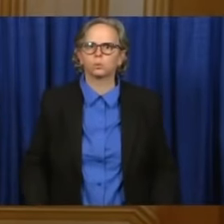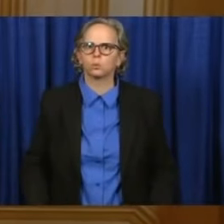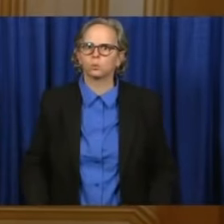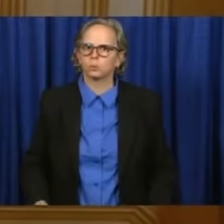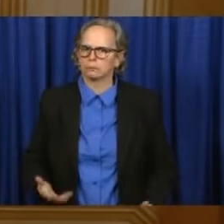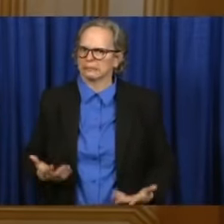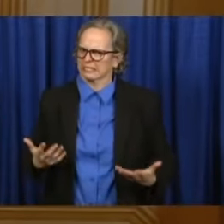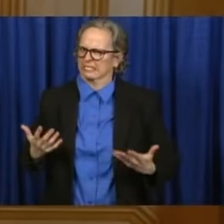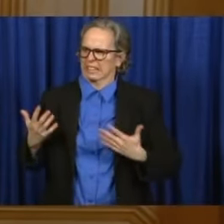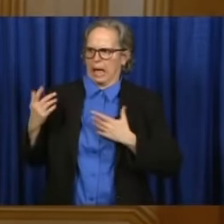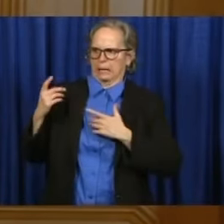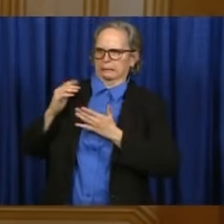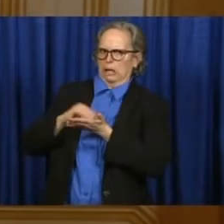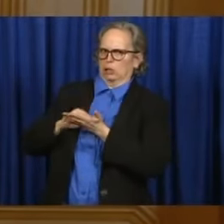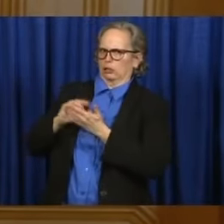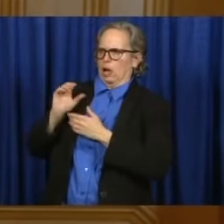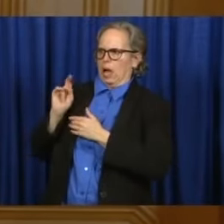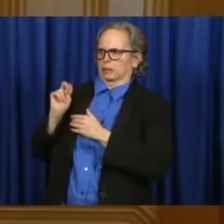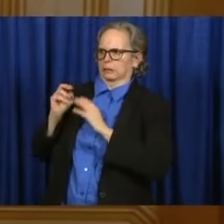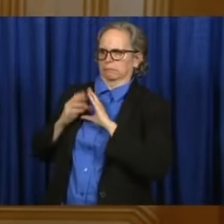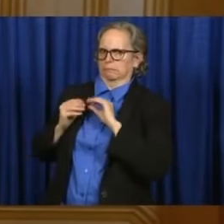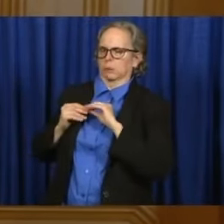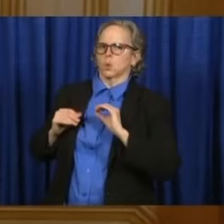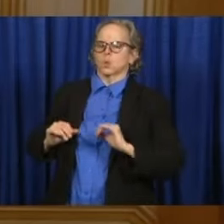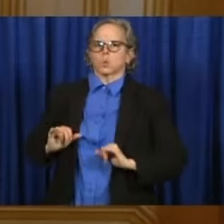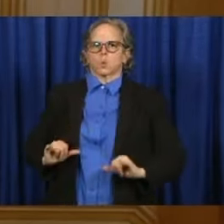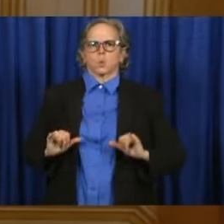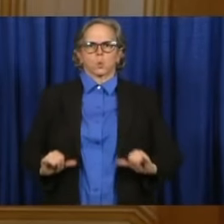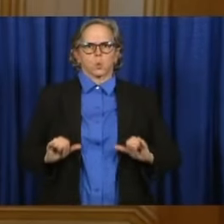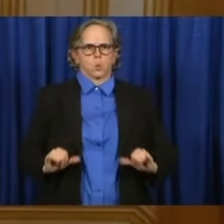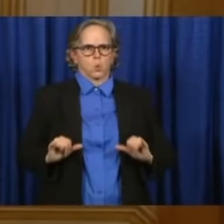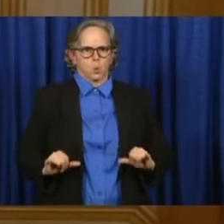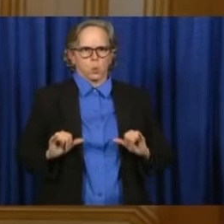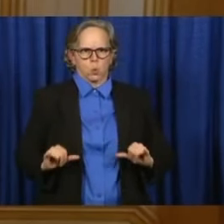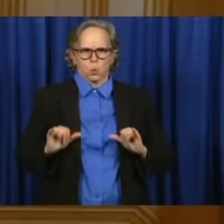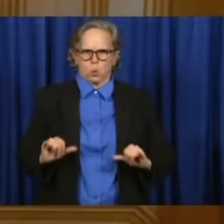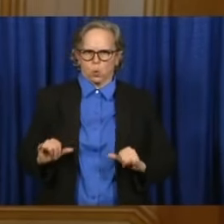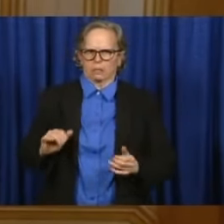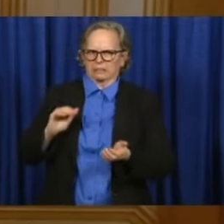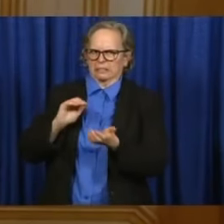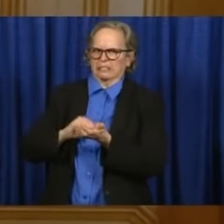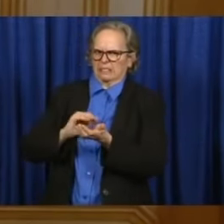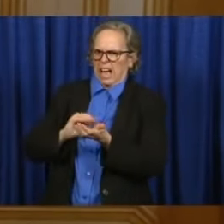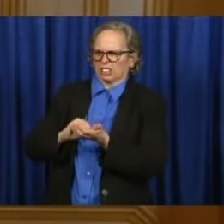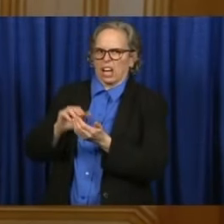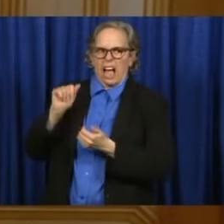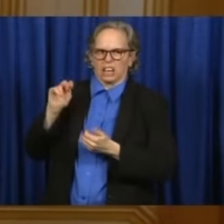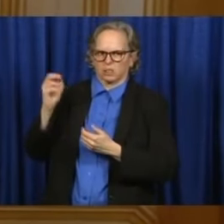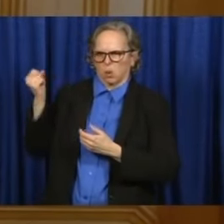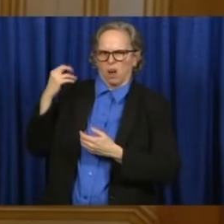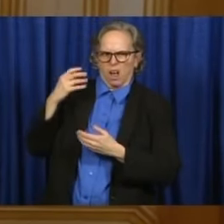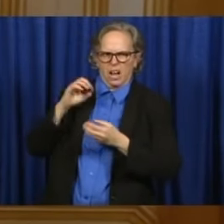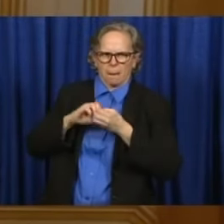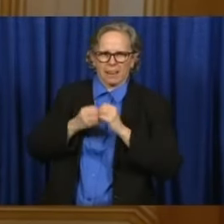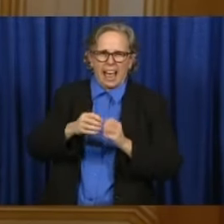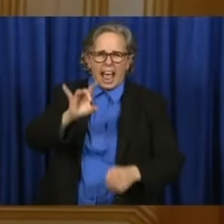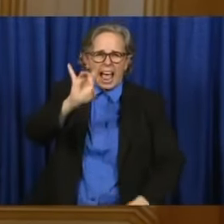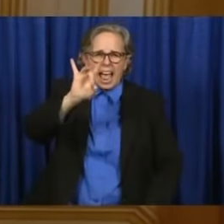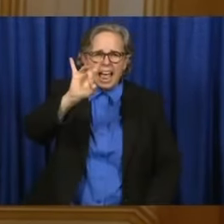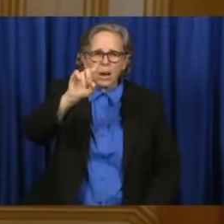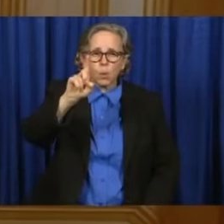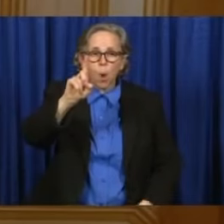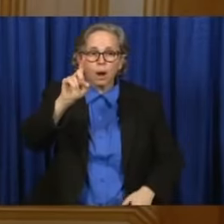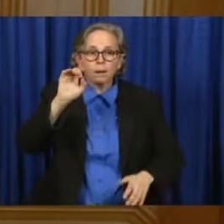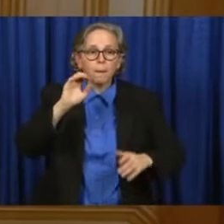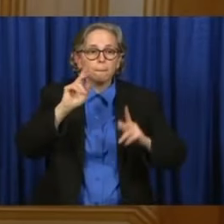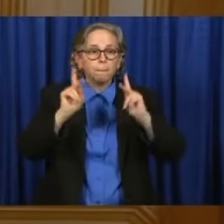We've had, and you'll hear in the numbers from Dr. Acton, 81 of our fellow Ohioans have died. The number